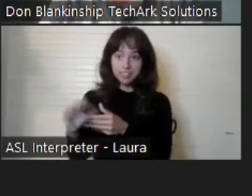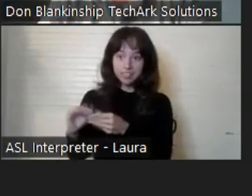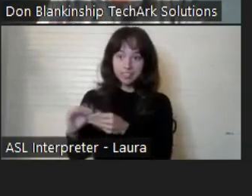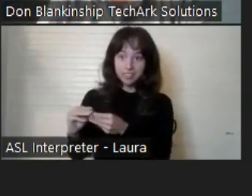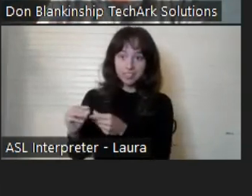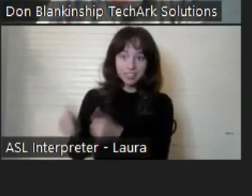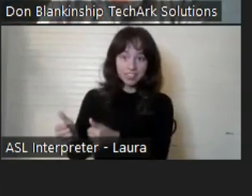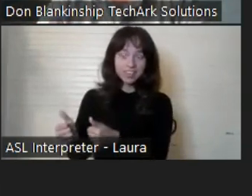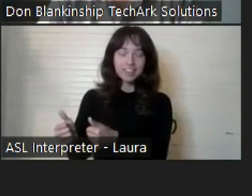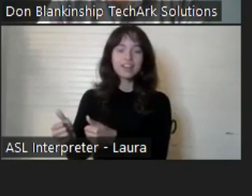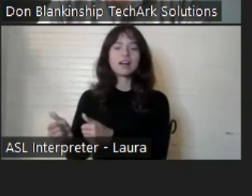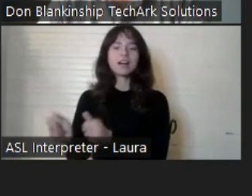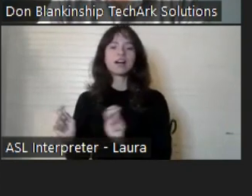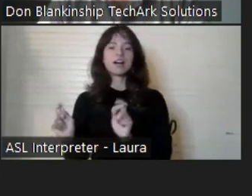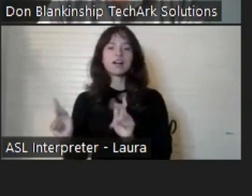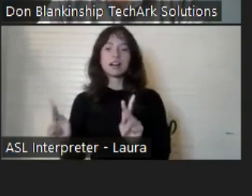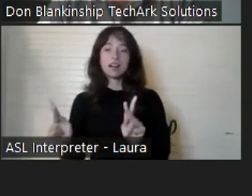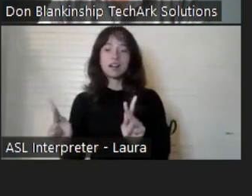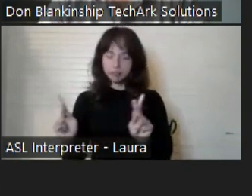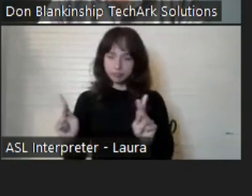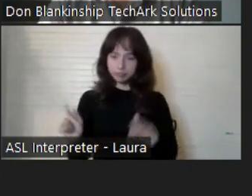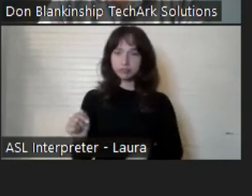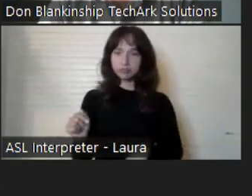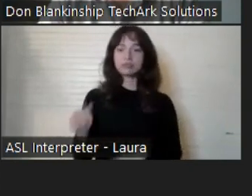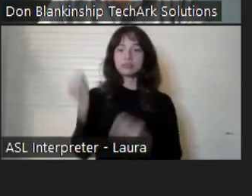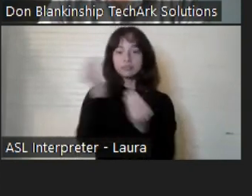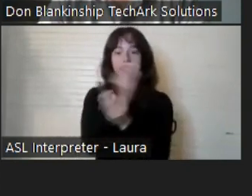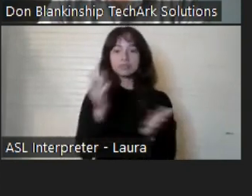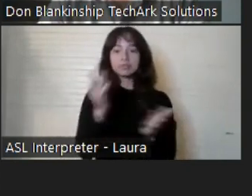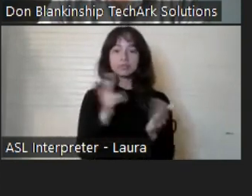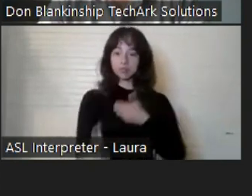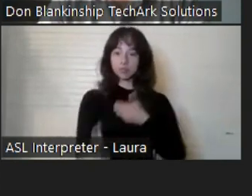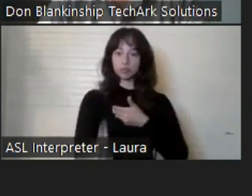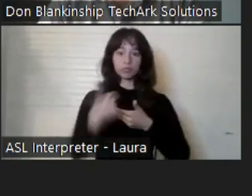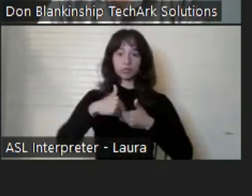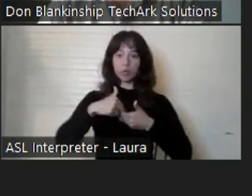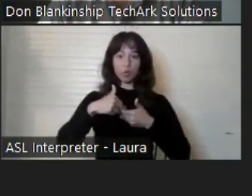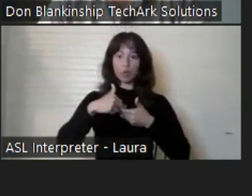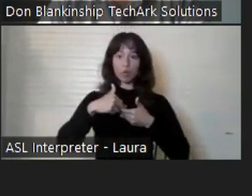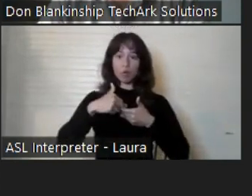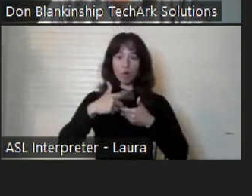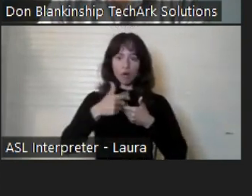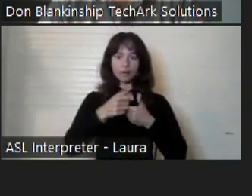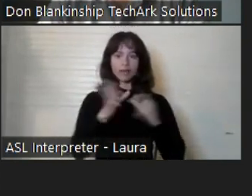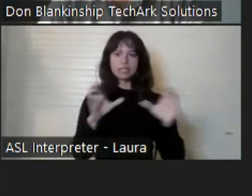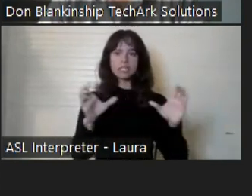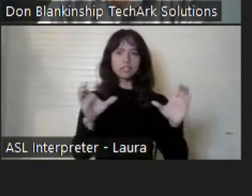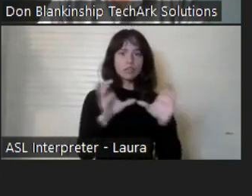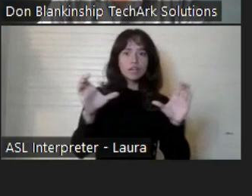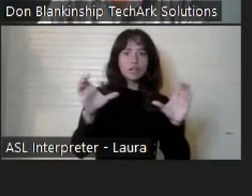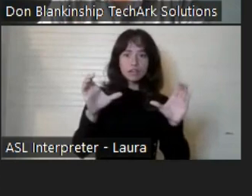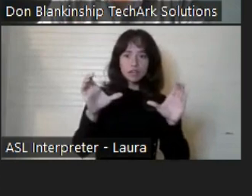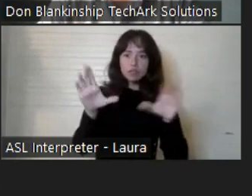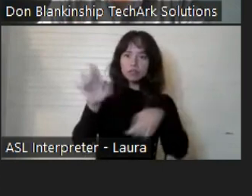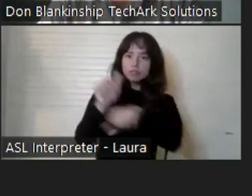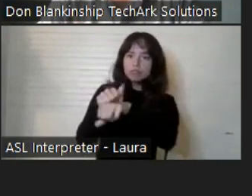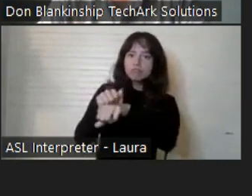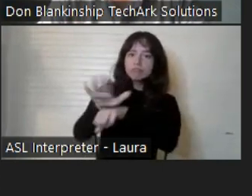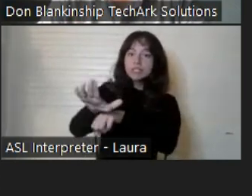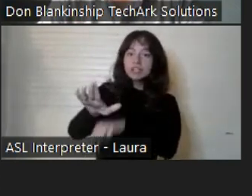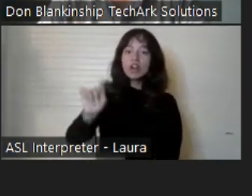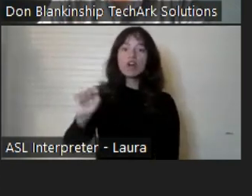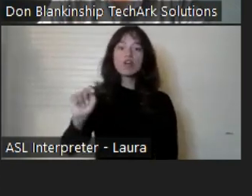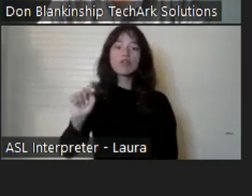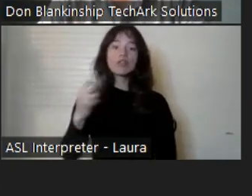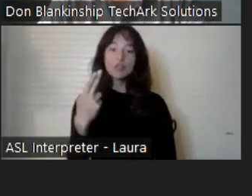certificate on Thursday. So look in your email tomorrow for your certificate. You can pass out to students. You can put